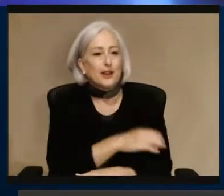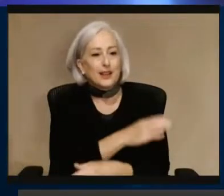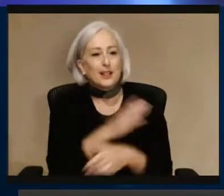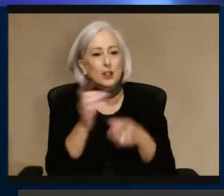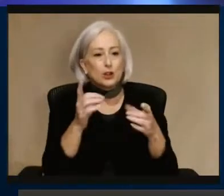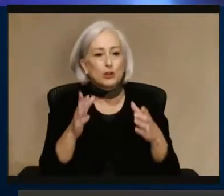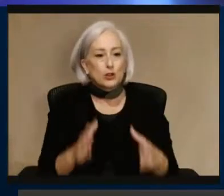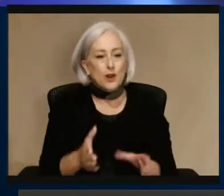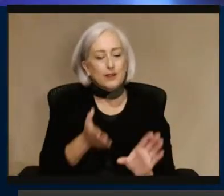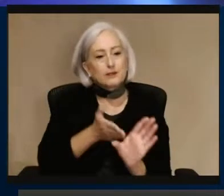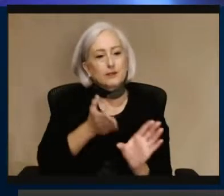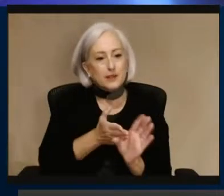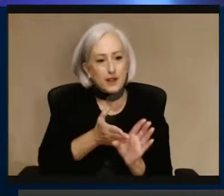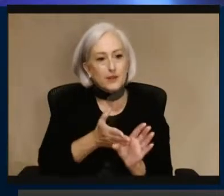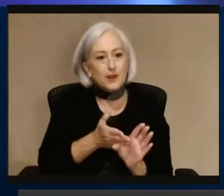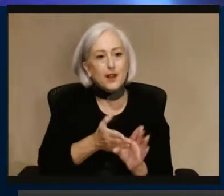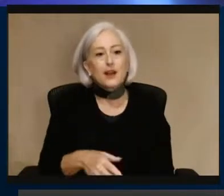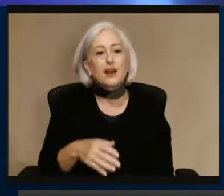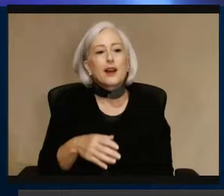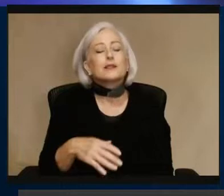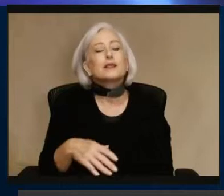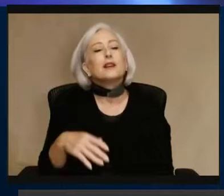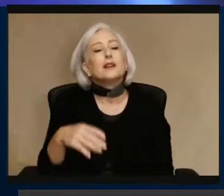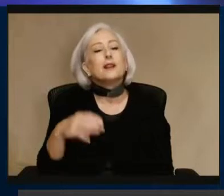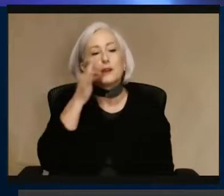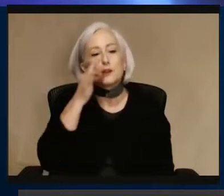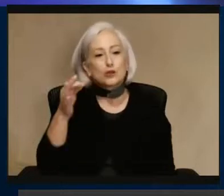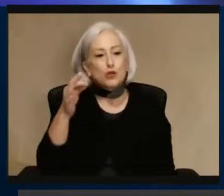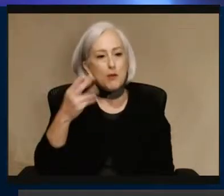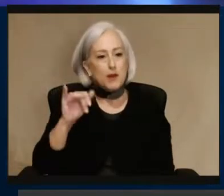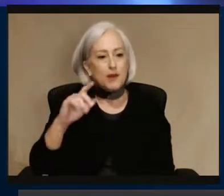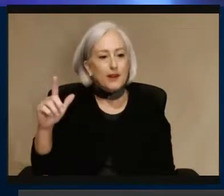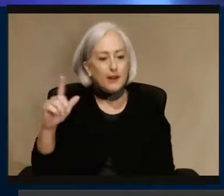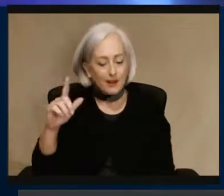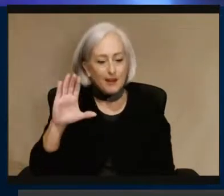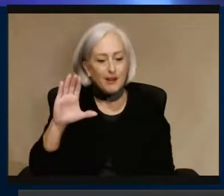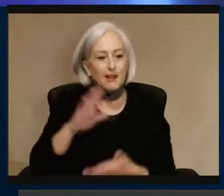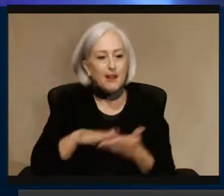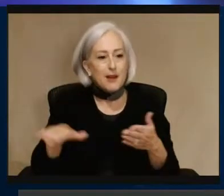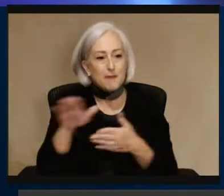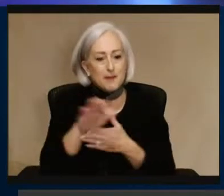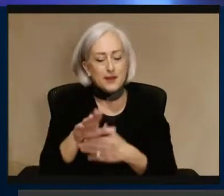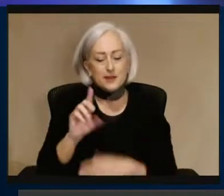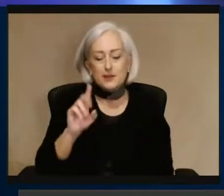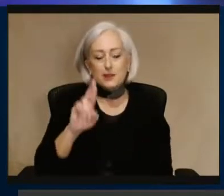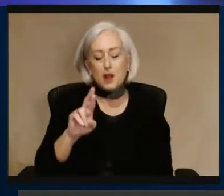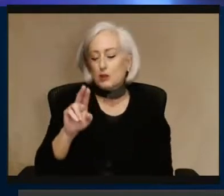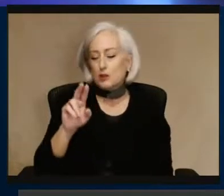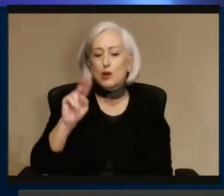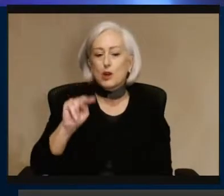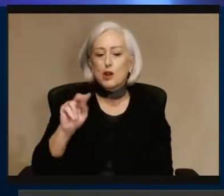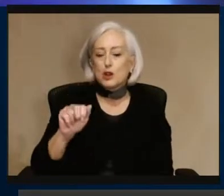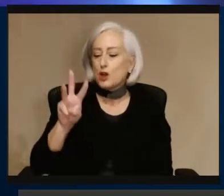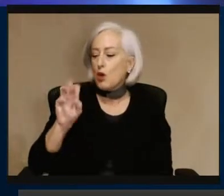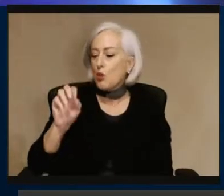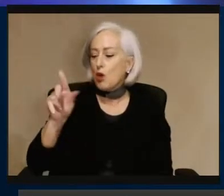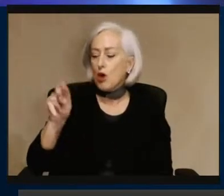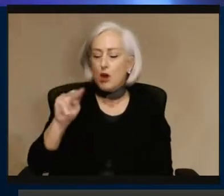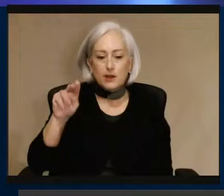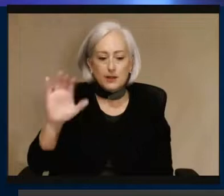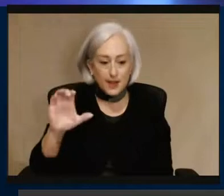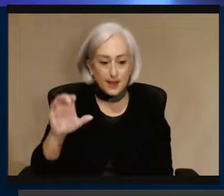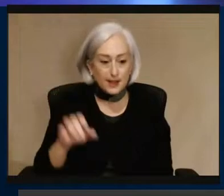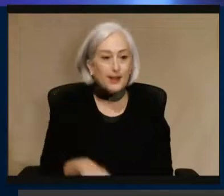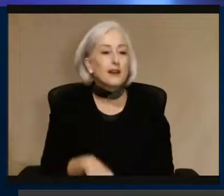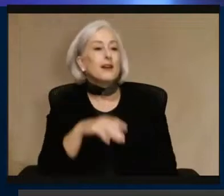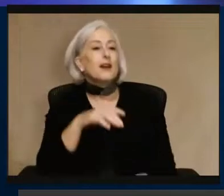at our Strawberry Hill campus, Dr. Greg Nawalnik, and Behavioral Health Navigator, Dimitri Troutwine. Good morning to you two. Thanks for being here in studio